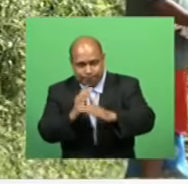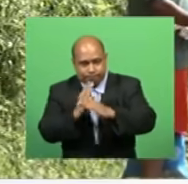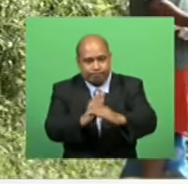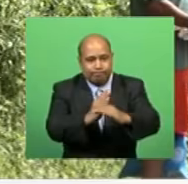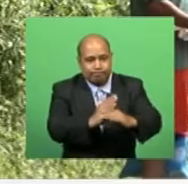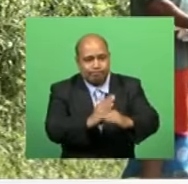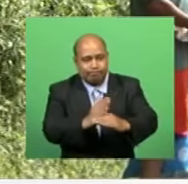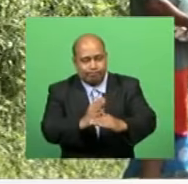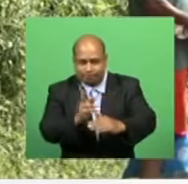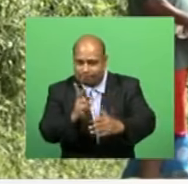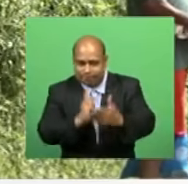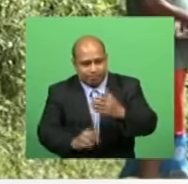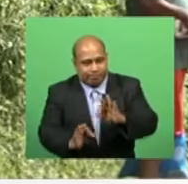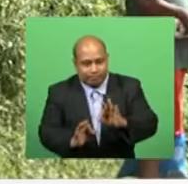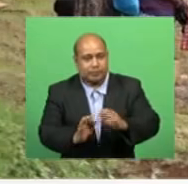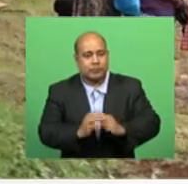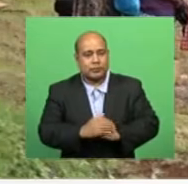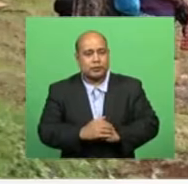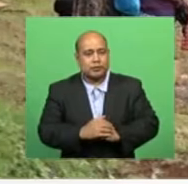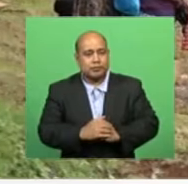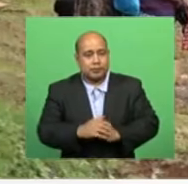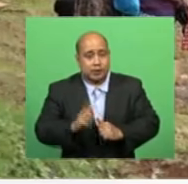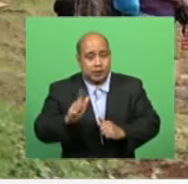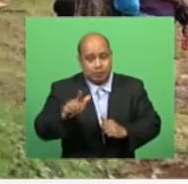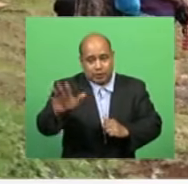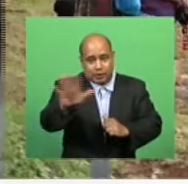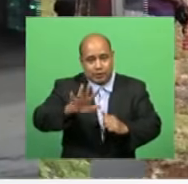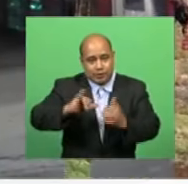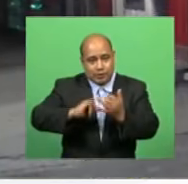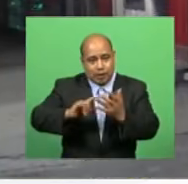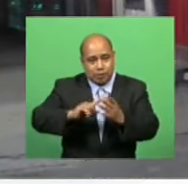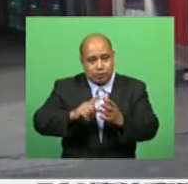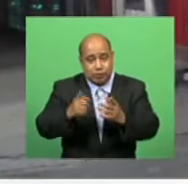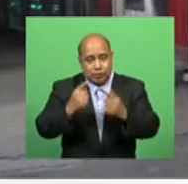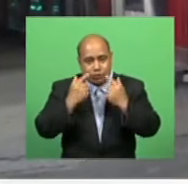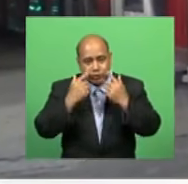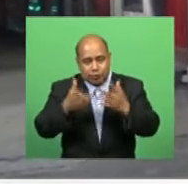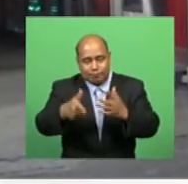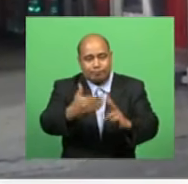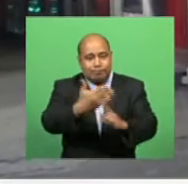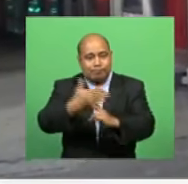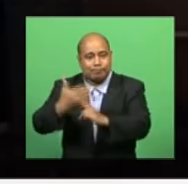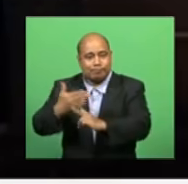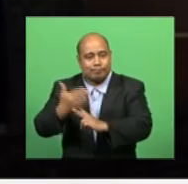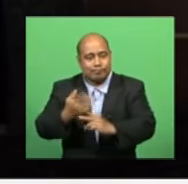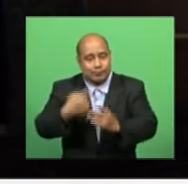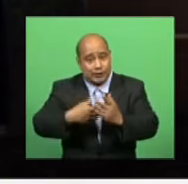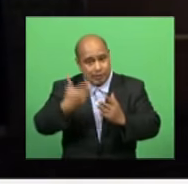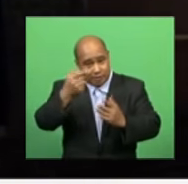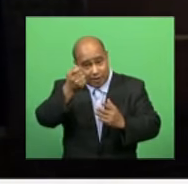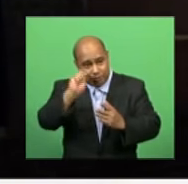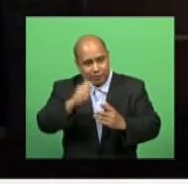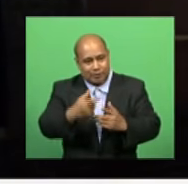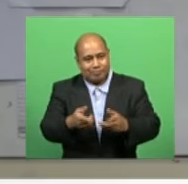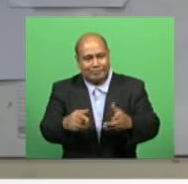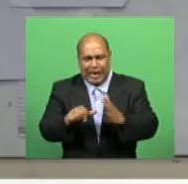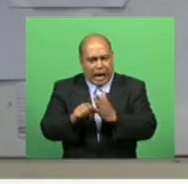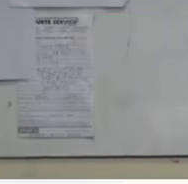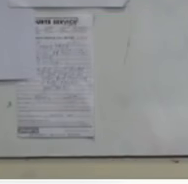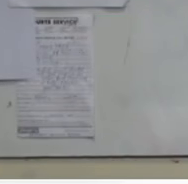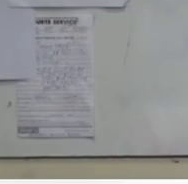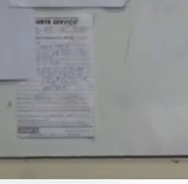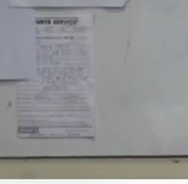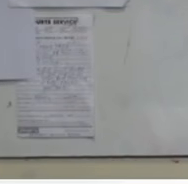resurgence. Saw residents reflect on lockdown period, and nightclub operators face tough times.